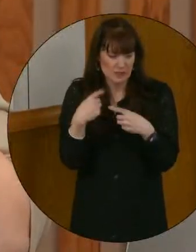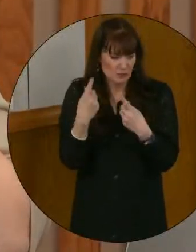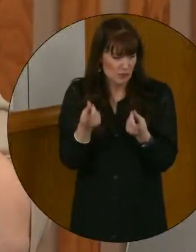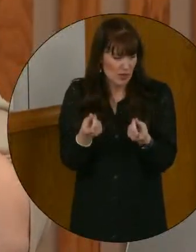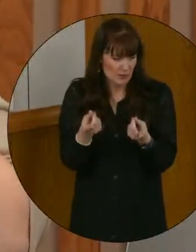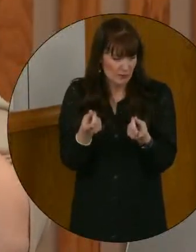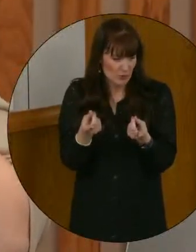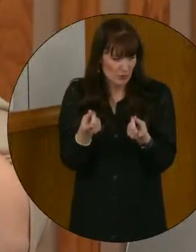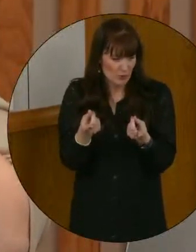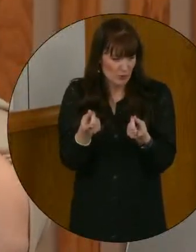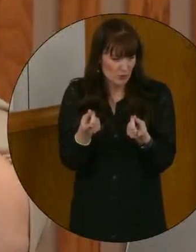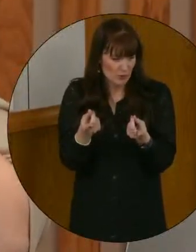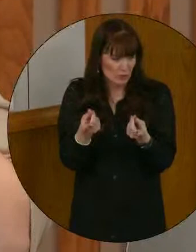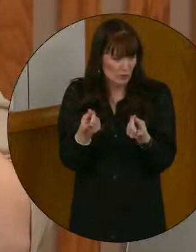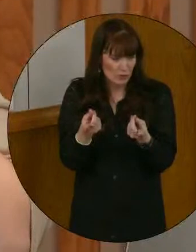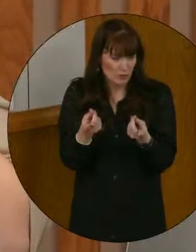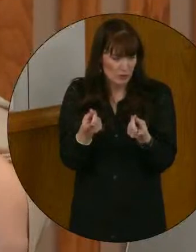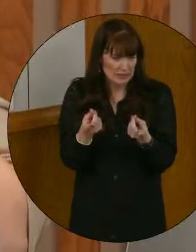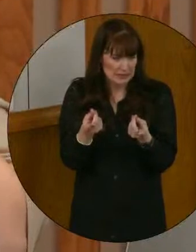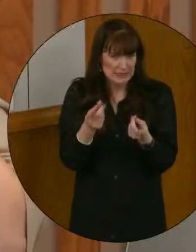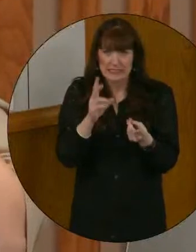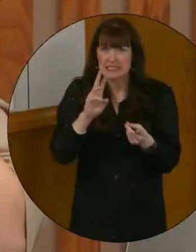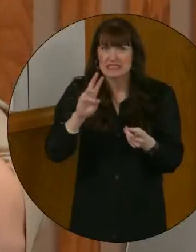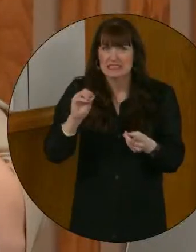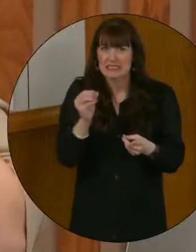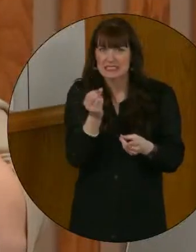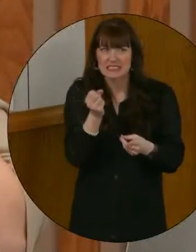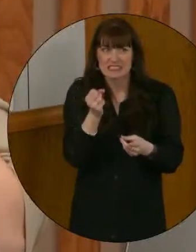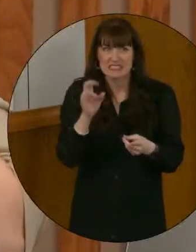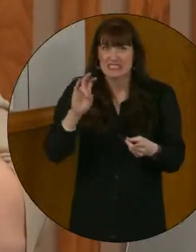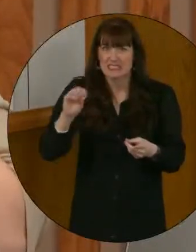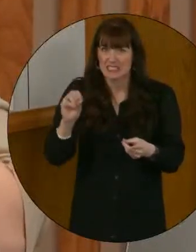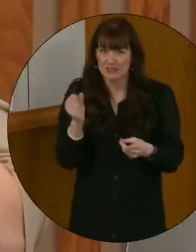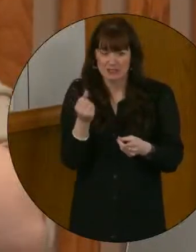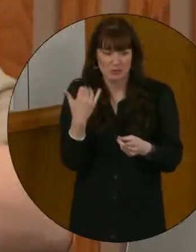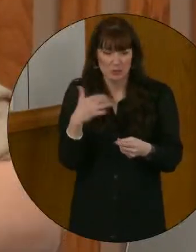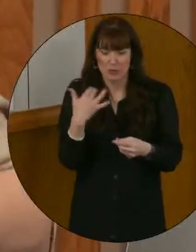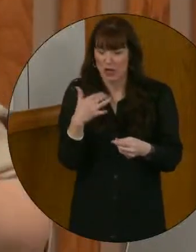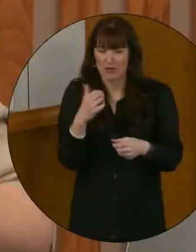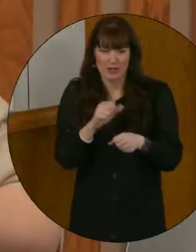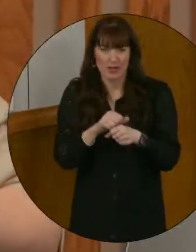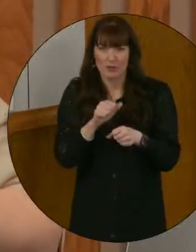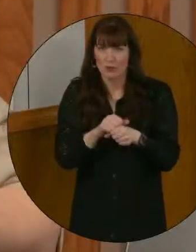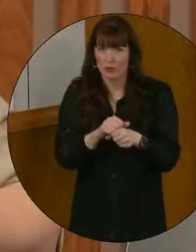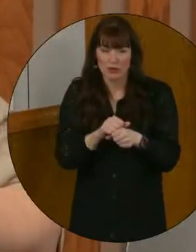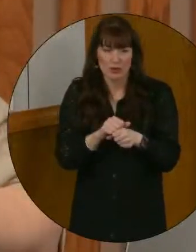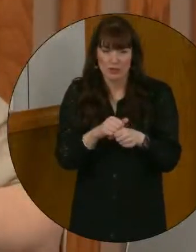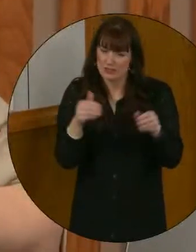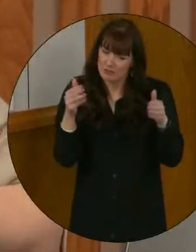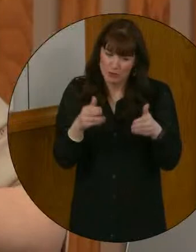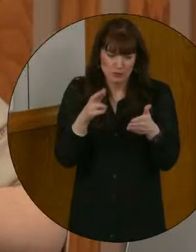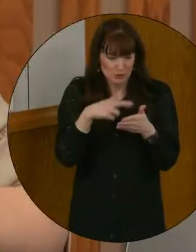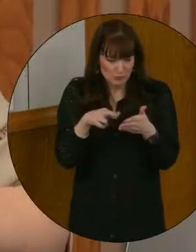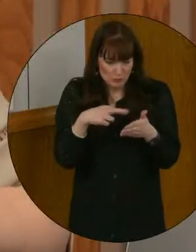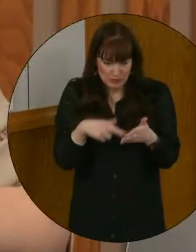for since the 70s. They have done some tremendous work around research,